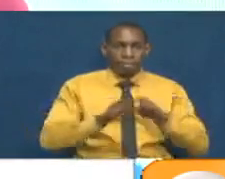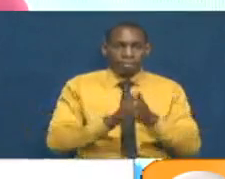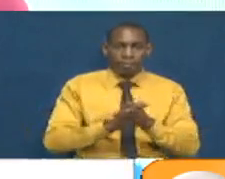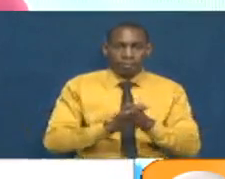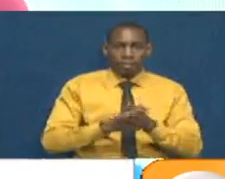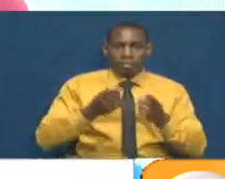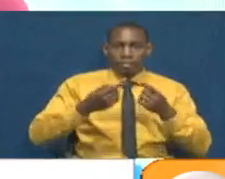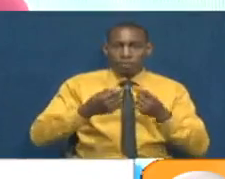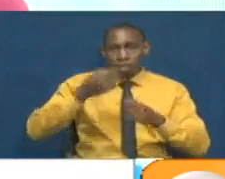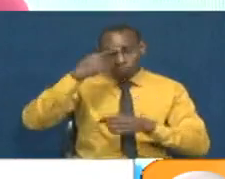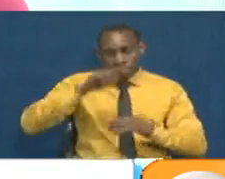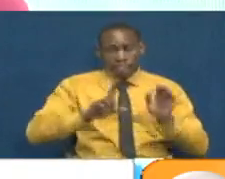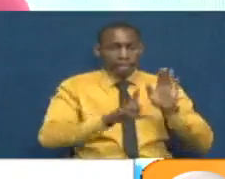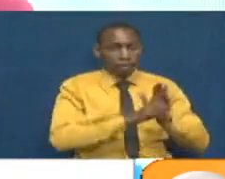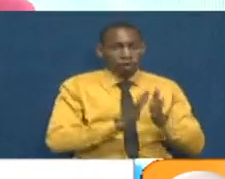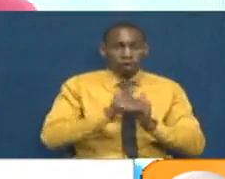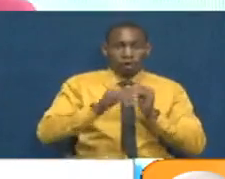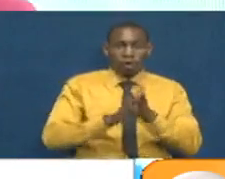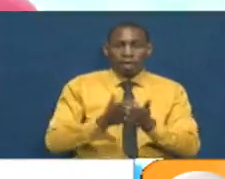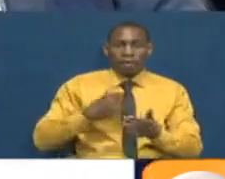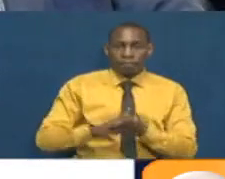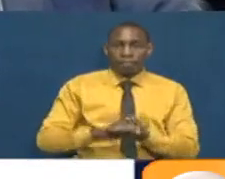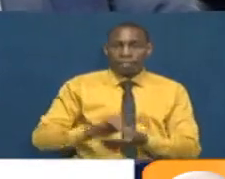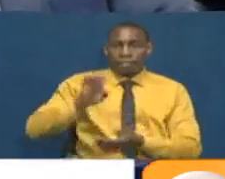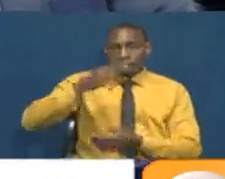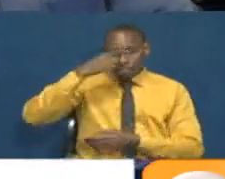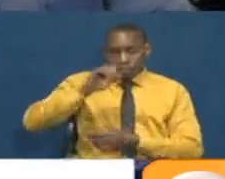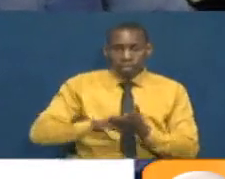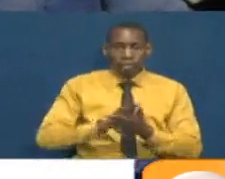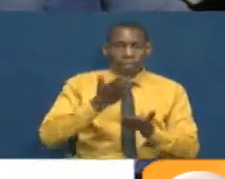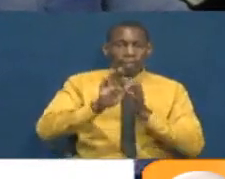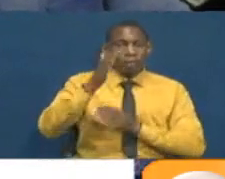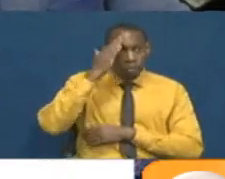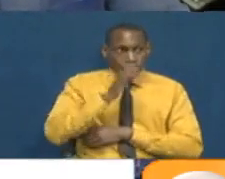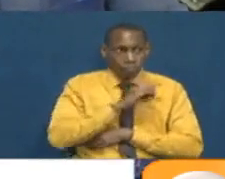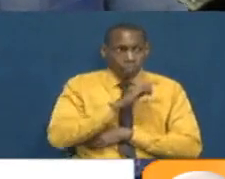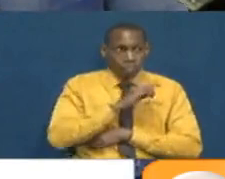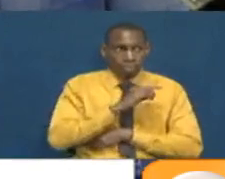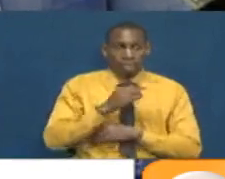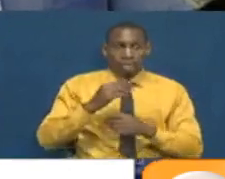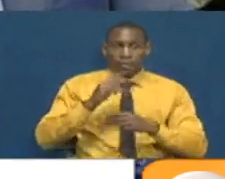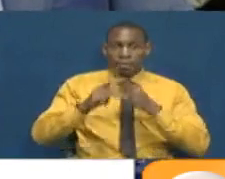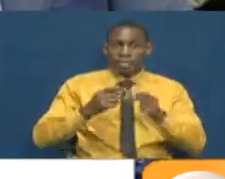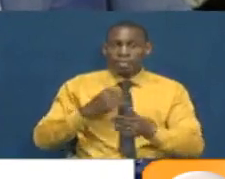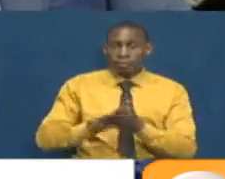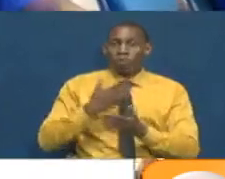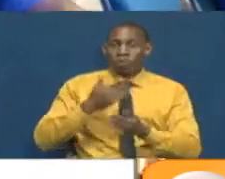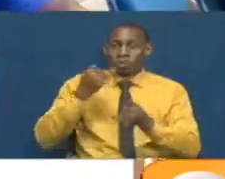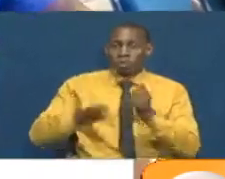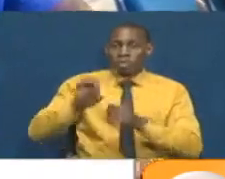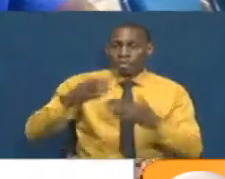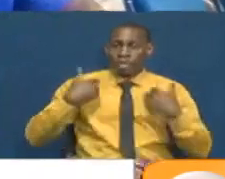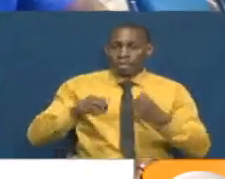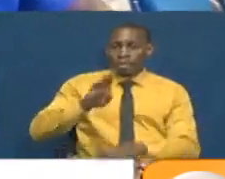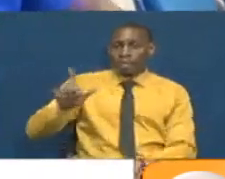in policy and legislation. We all have an e-health policy that you all may be familiar with right now. We're in the process of trying to finalize an e-health